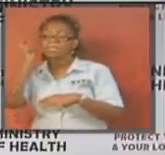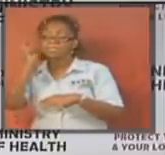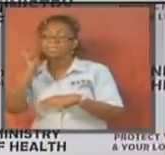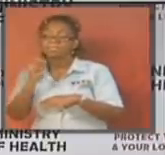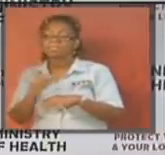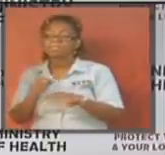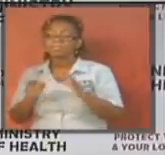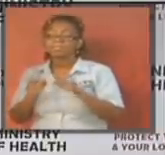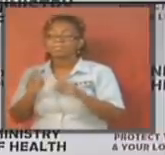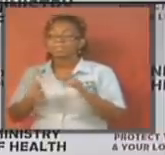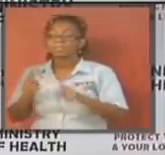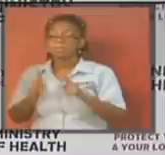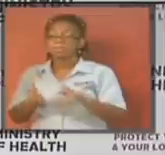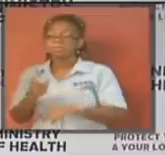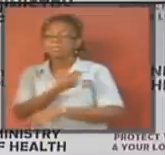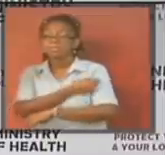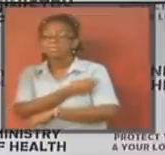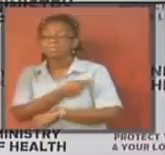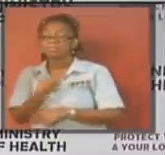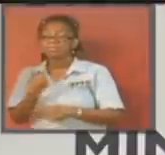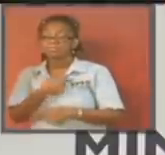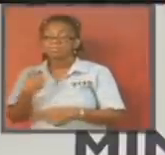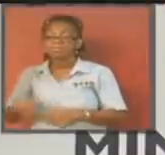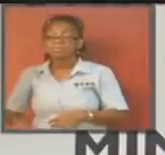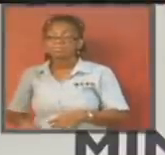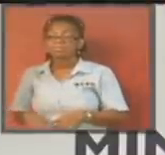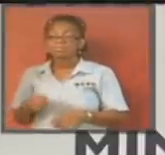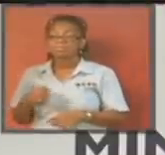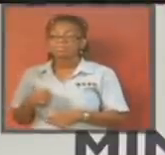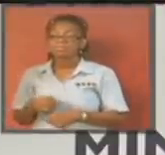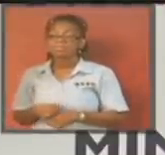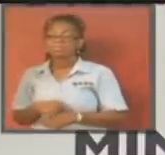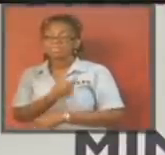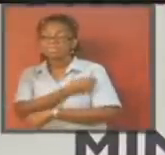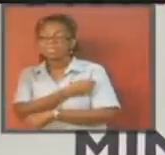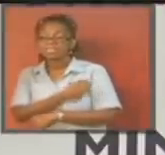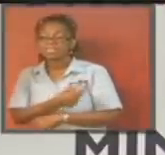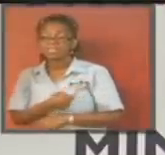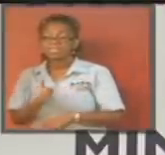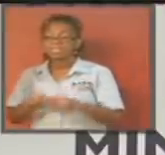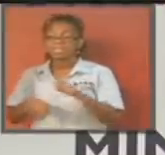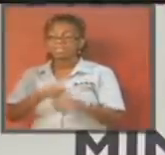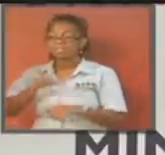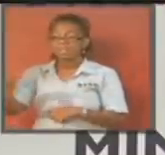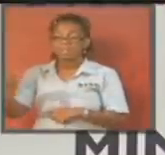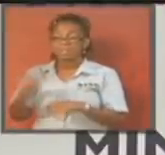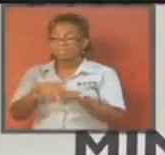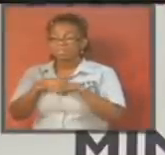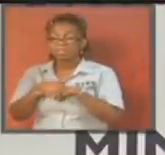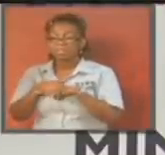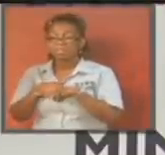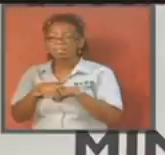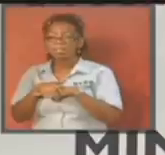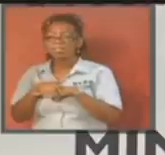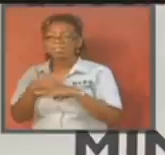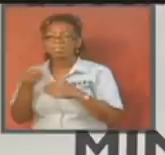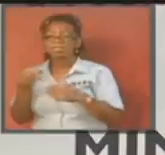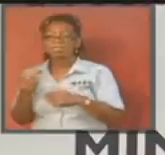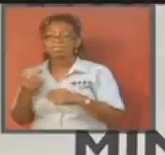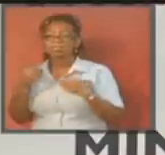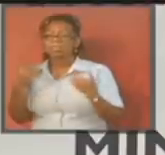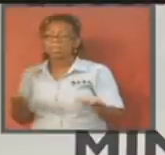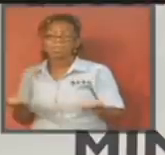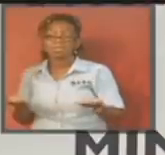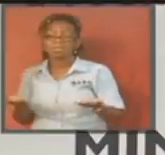All right, so the Sinopharm vaccine is, as you know, a WHO-approved vaccine. Every country in the world has its right to